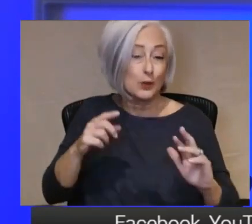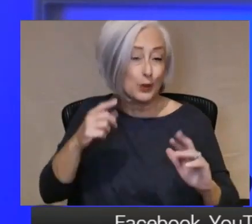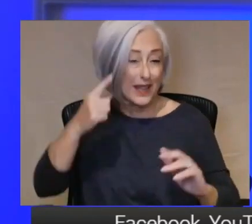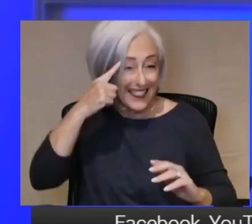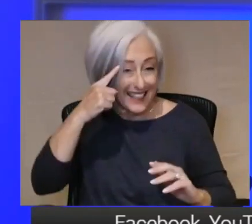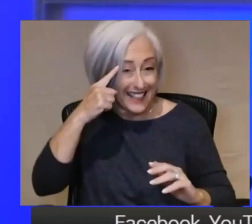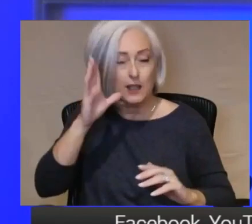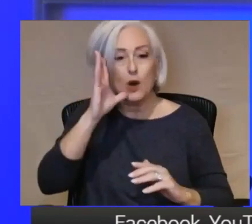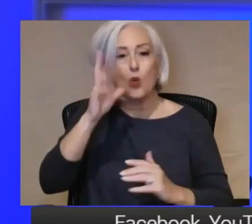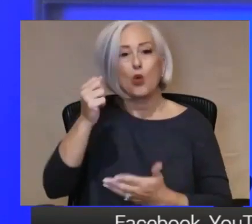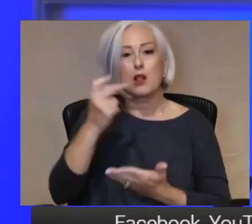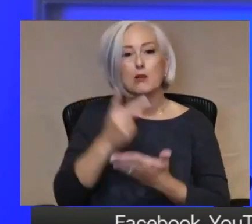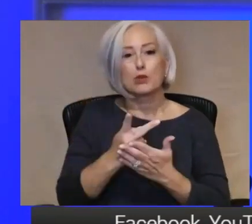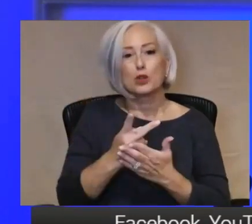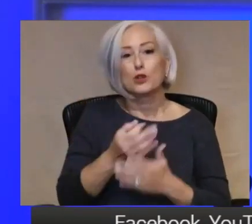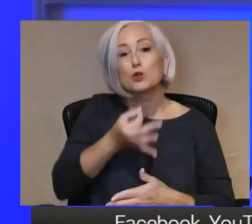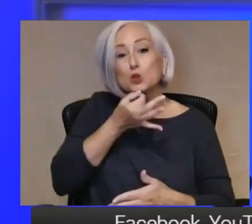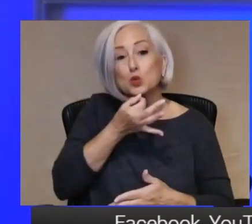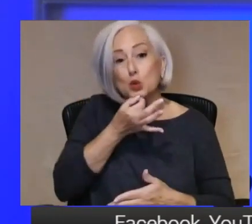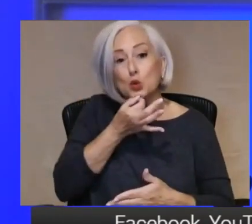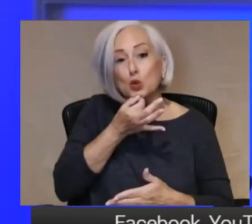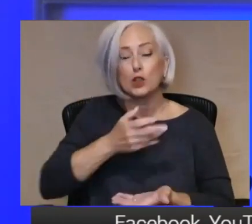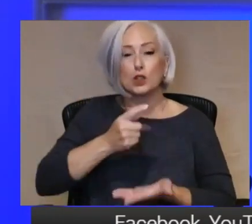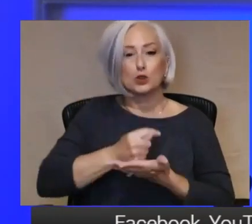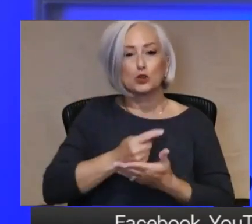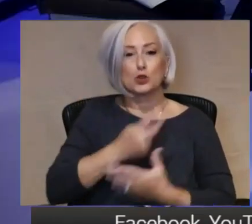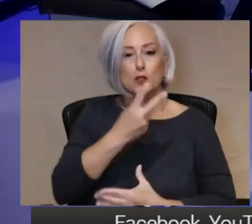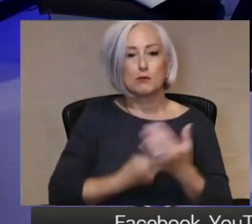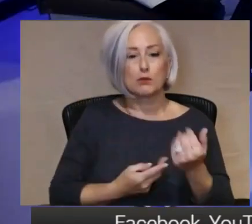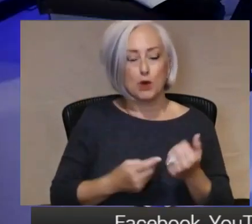both sides, but it's not FDA approved yet.